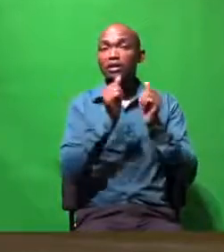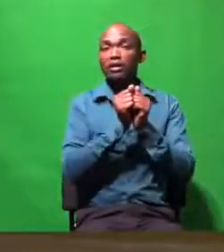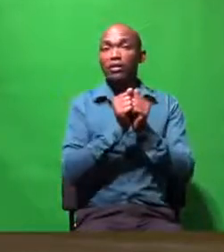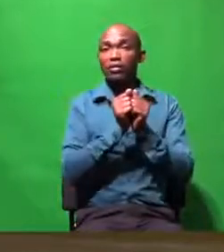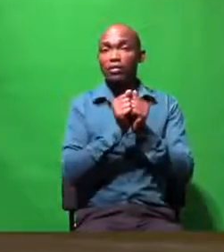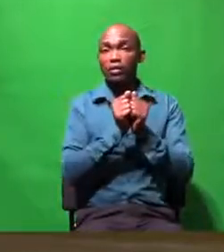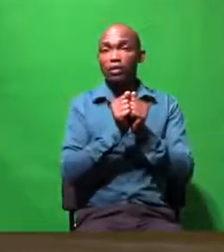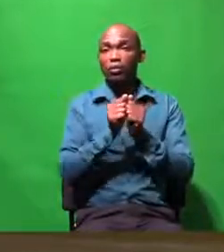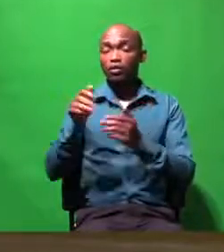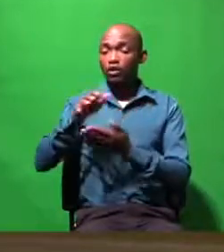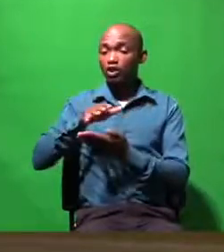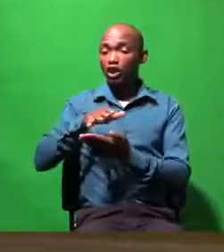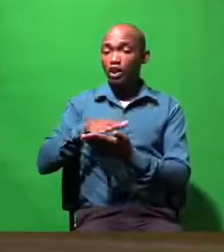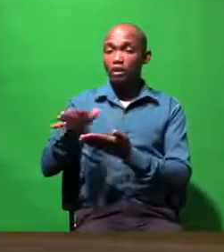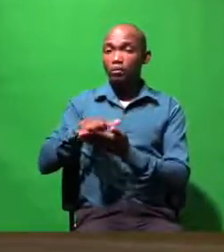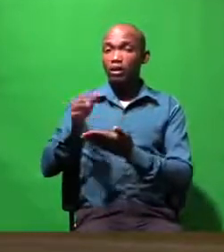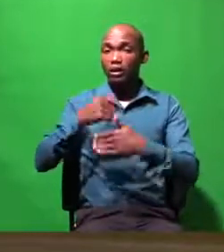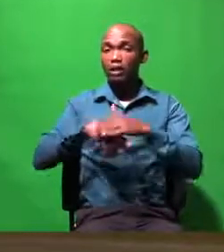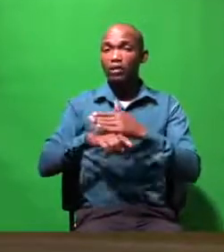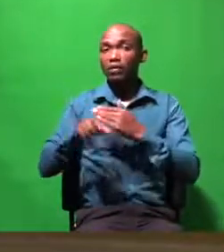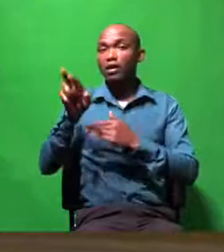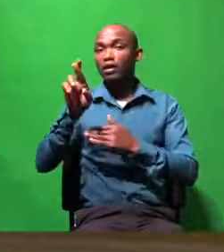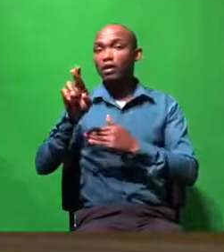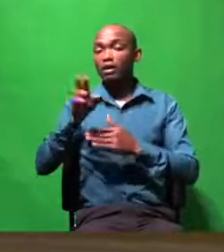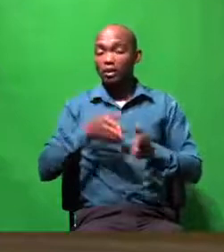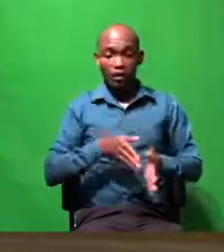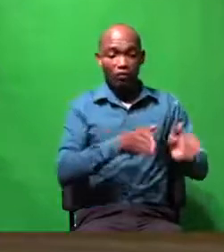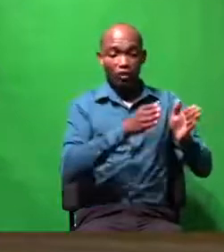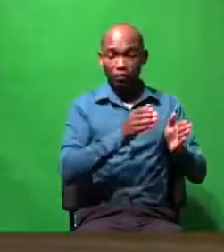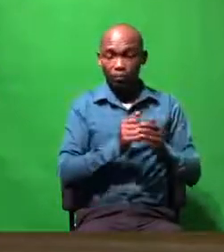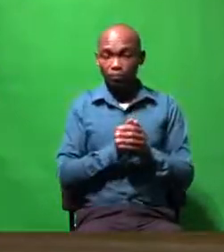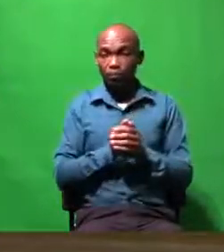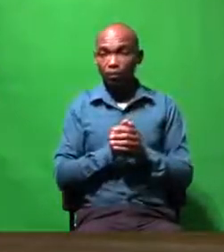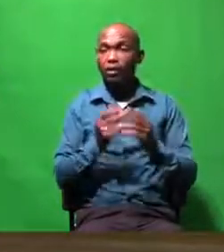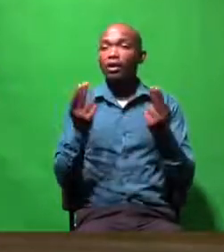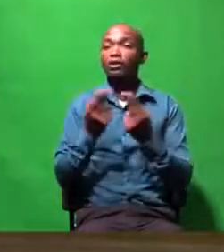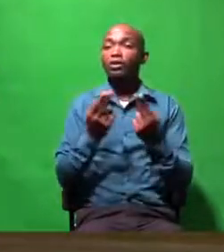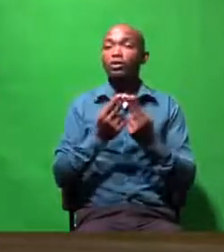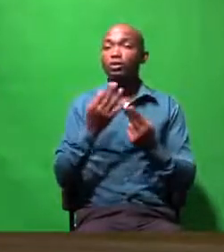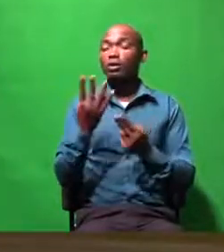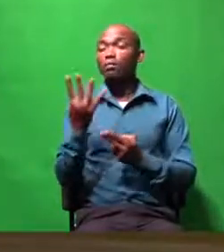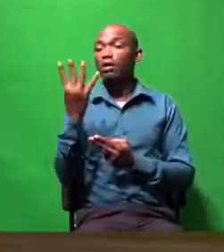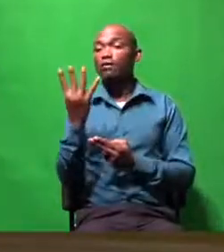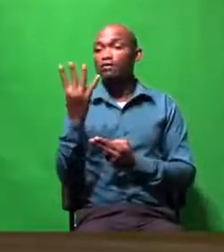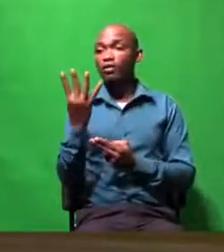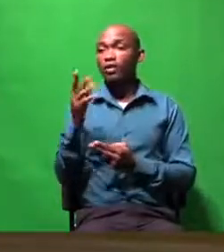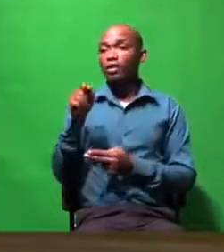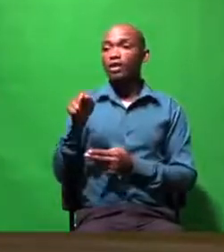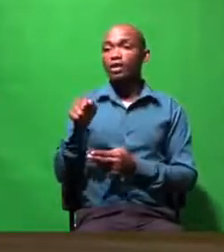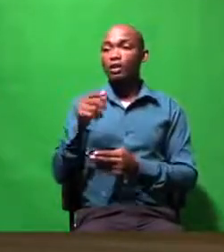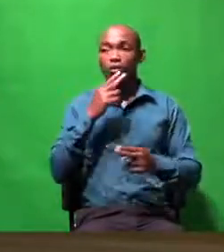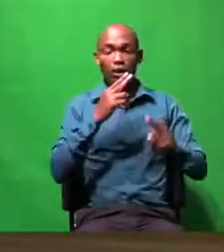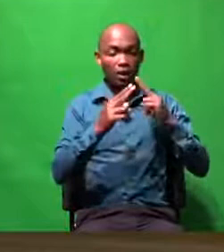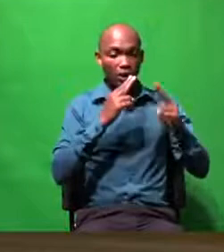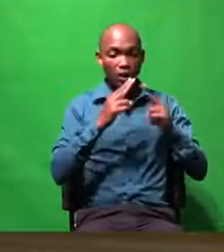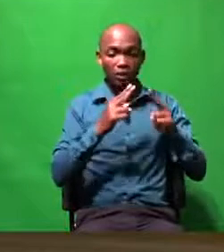can be explained about the river. And also, number 4, here we can discuss about